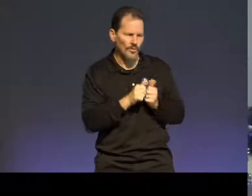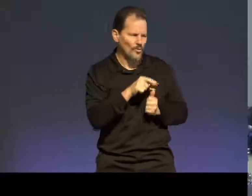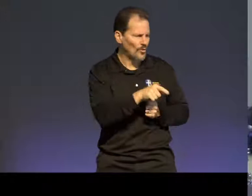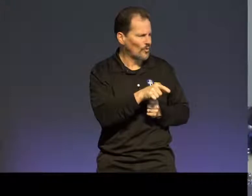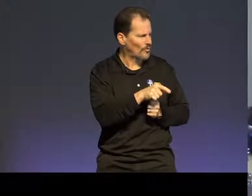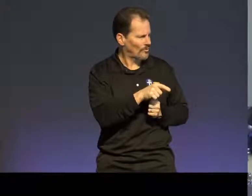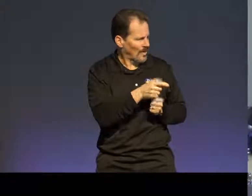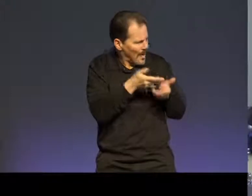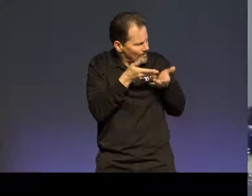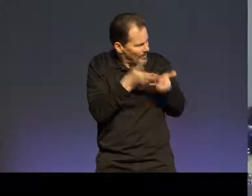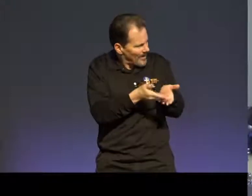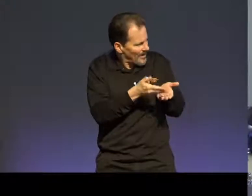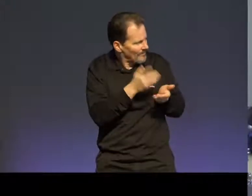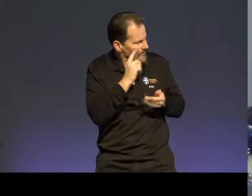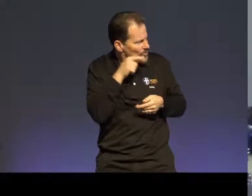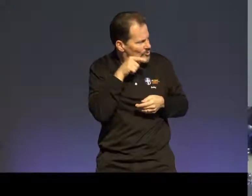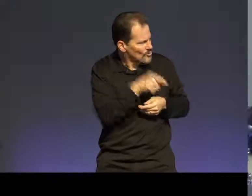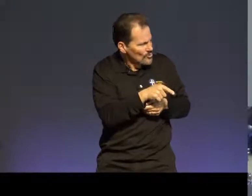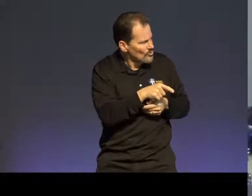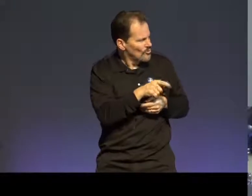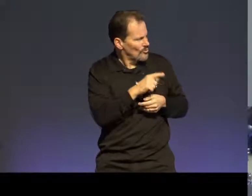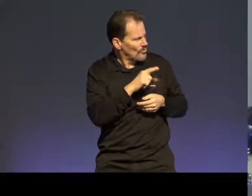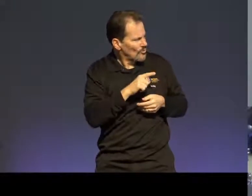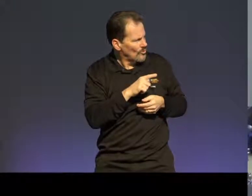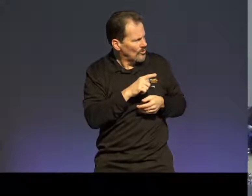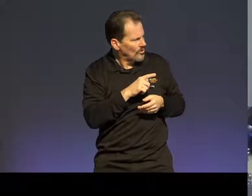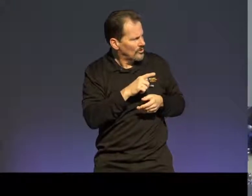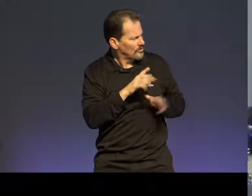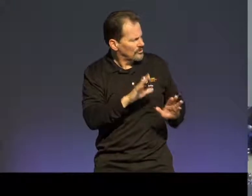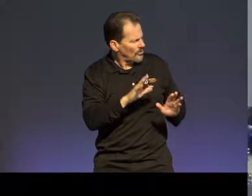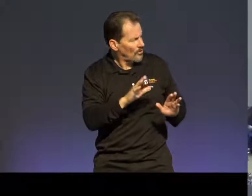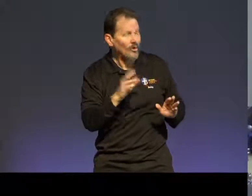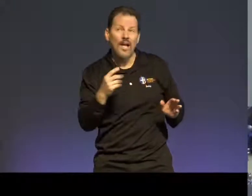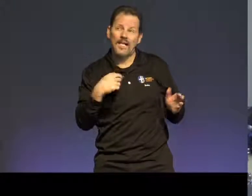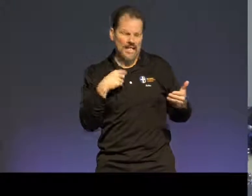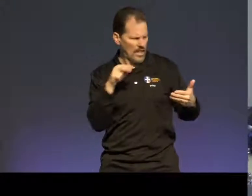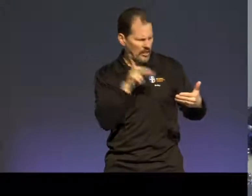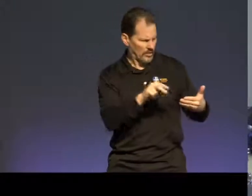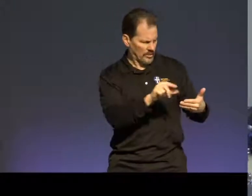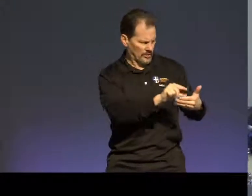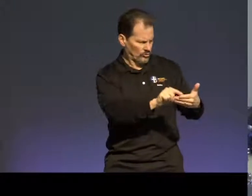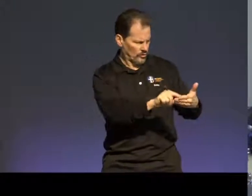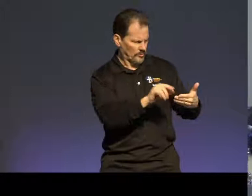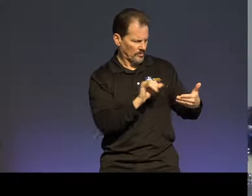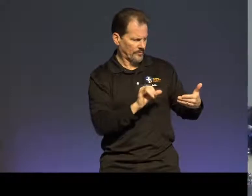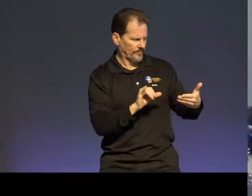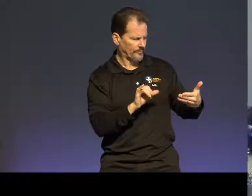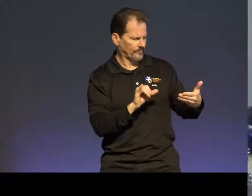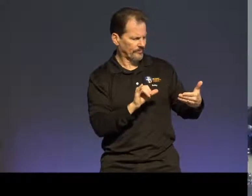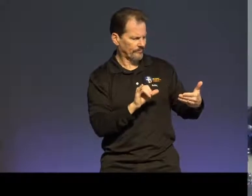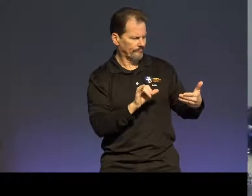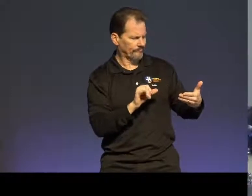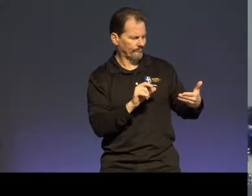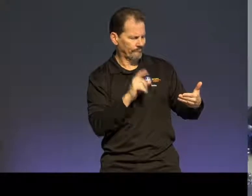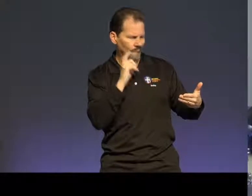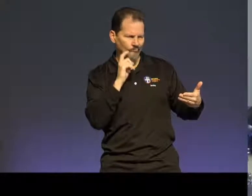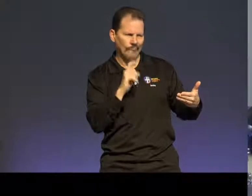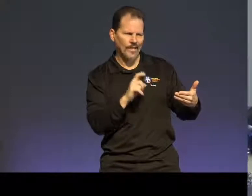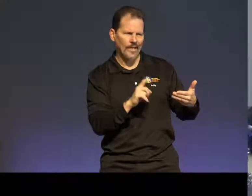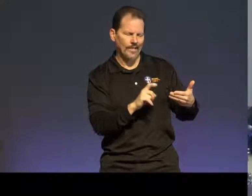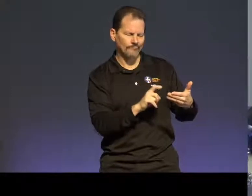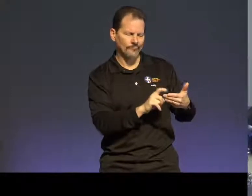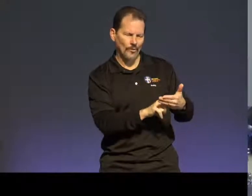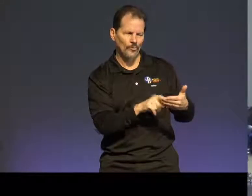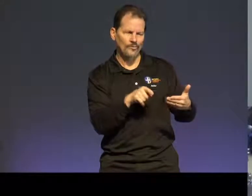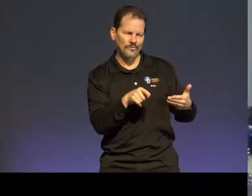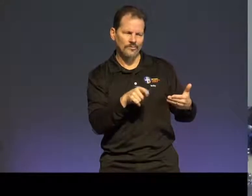wrestling with that even today. So I look at this and I say, okay, God, what is it that we can take from Saul's action? And that's the first thing I see, a question. Are you looking at